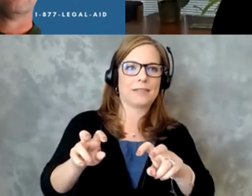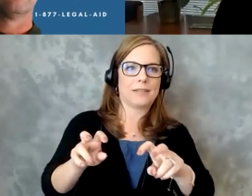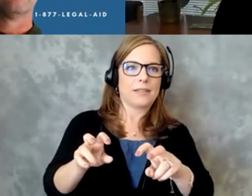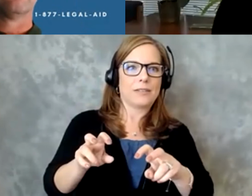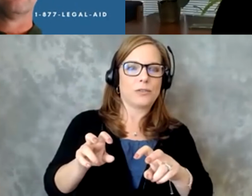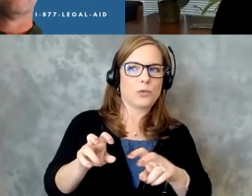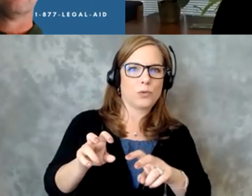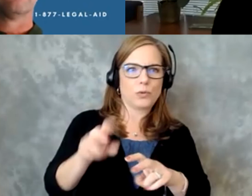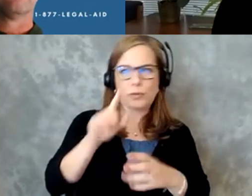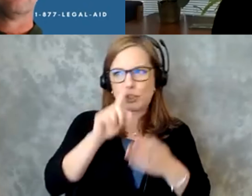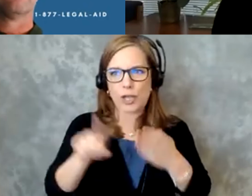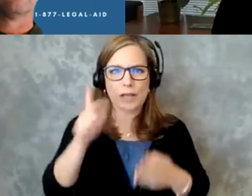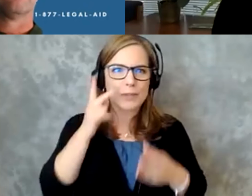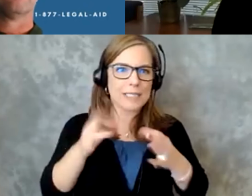shouldn't